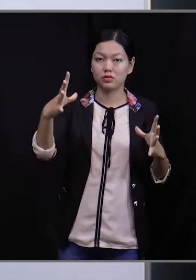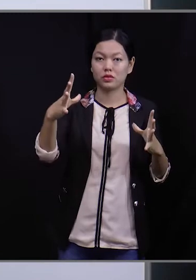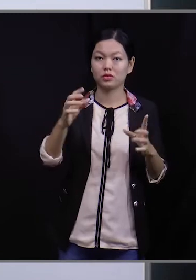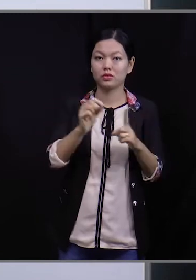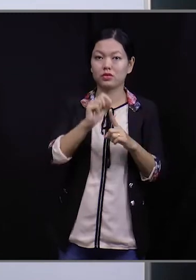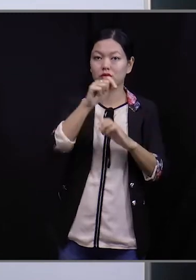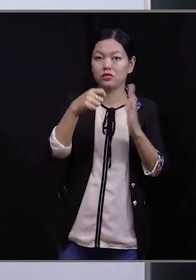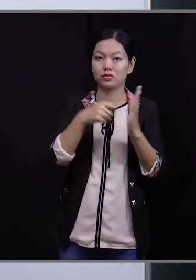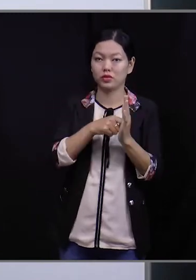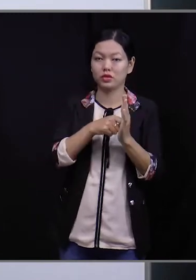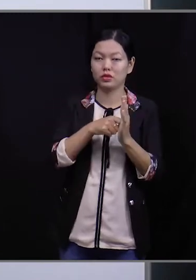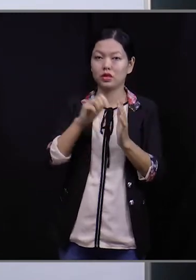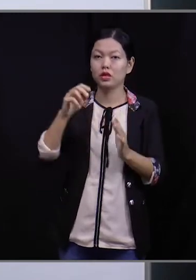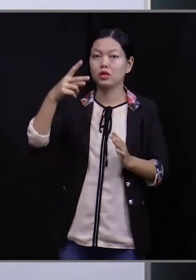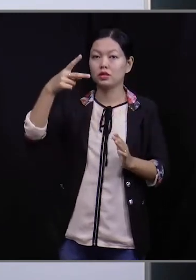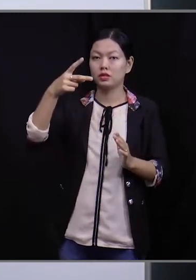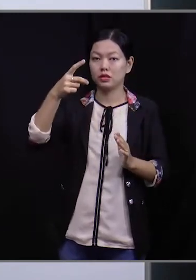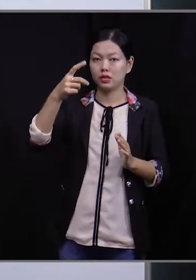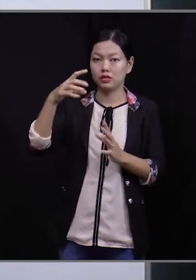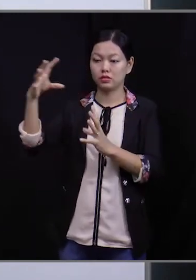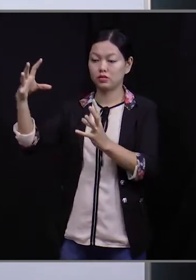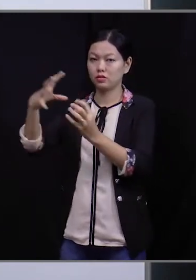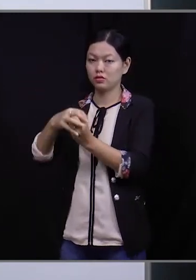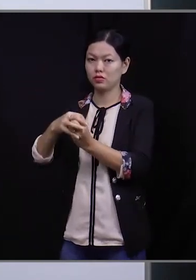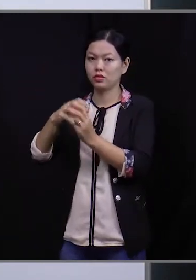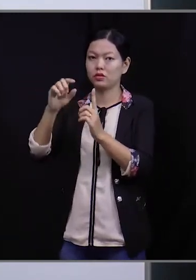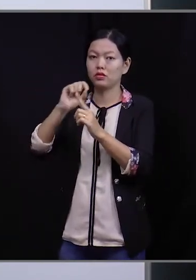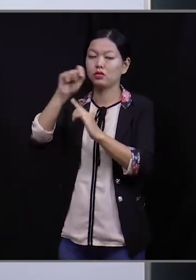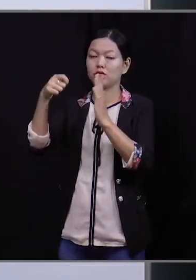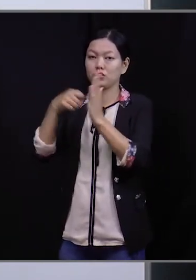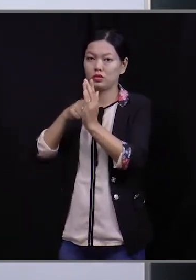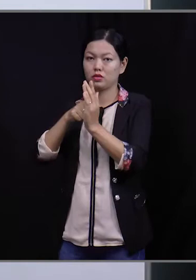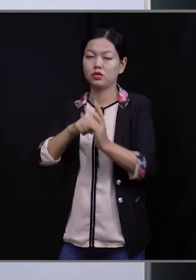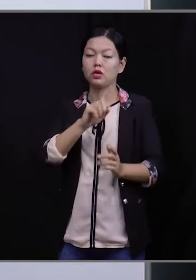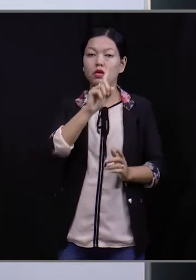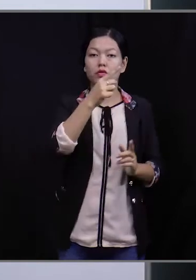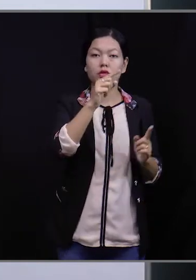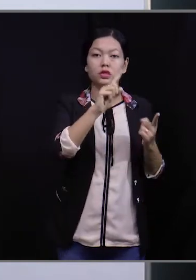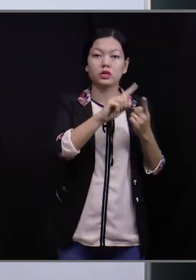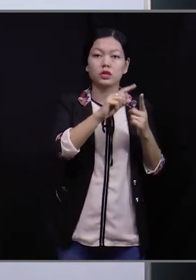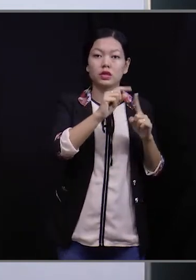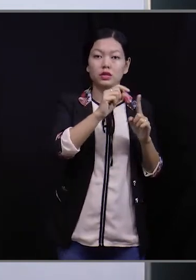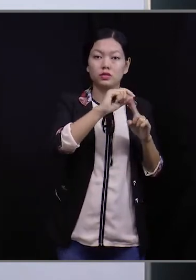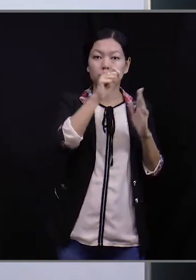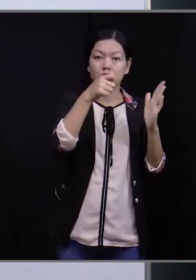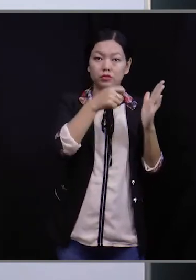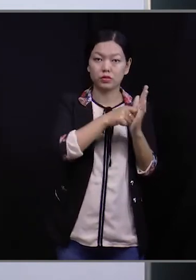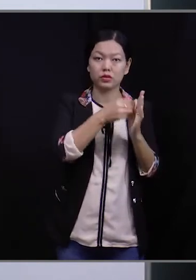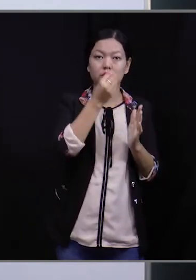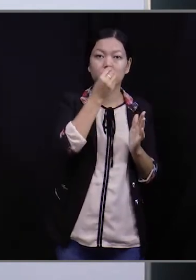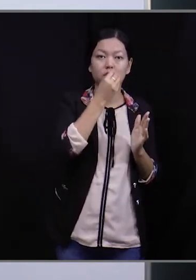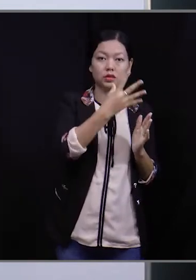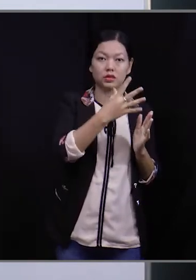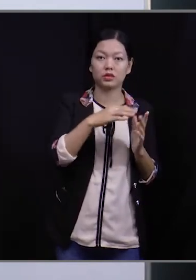also called easy monetary policy, and contractionary is also called